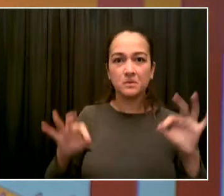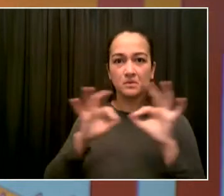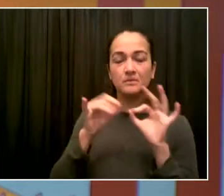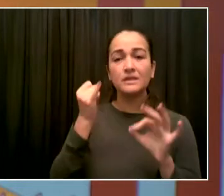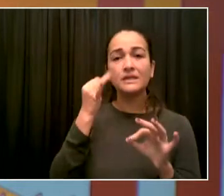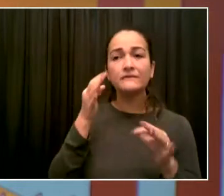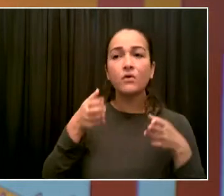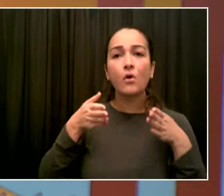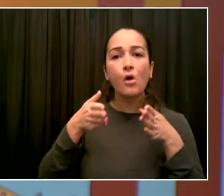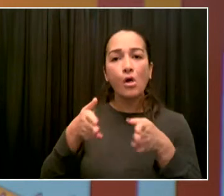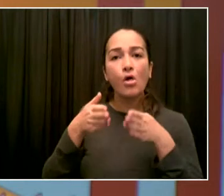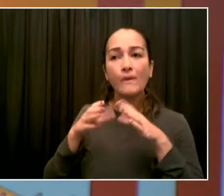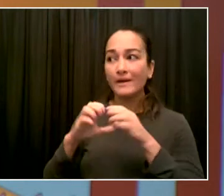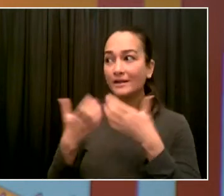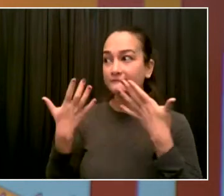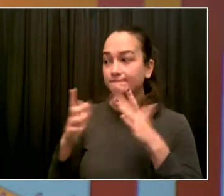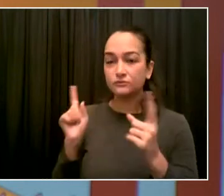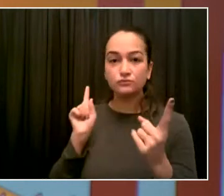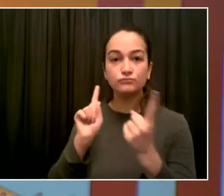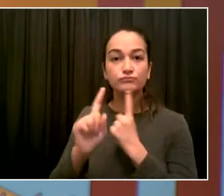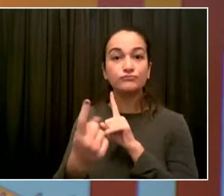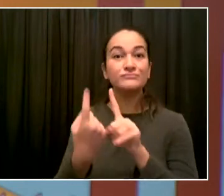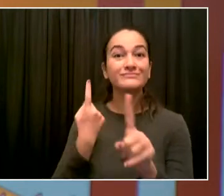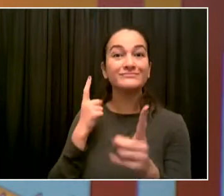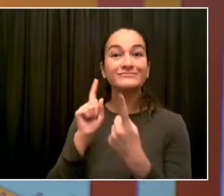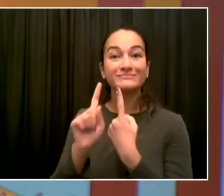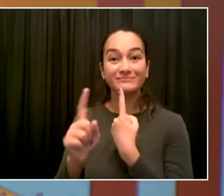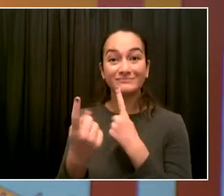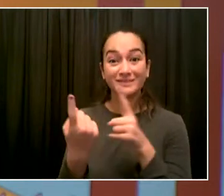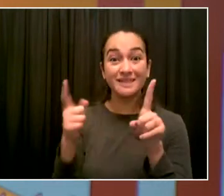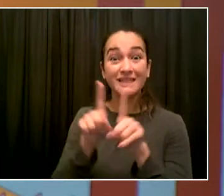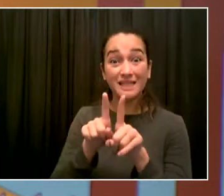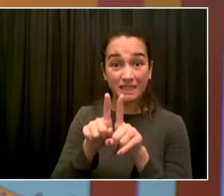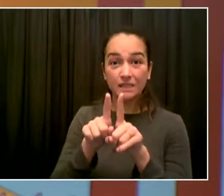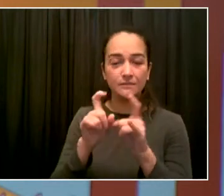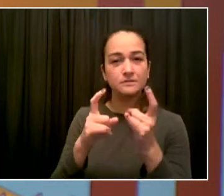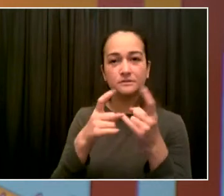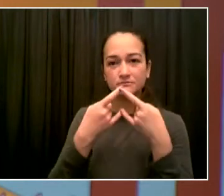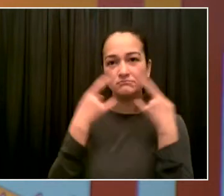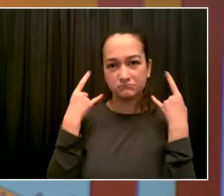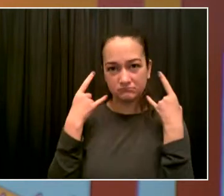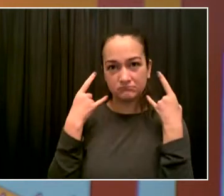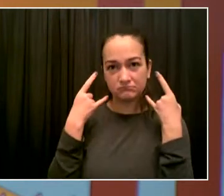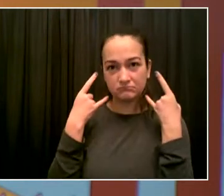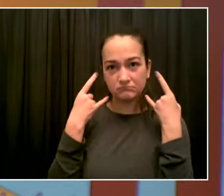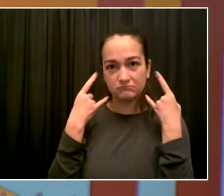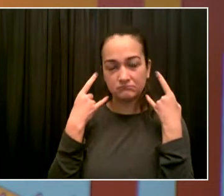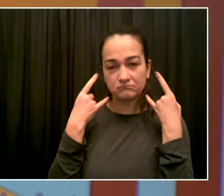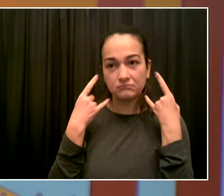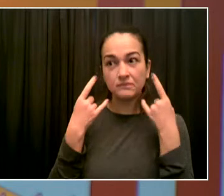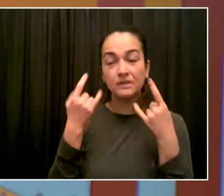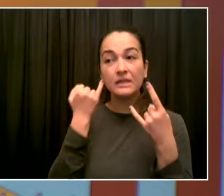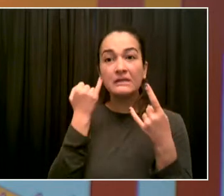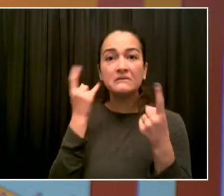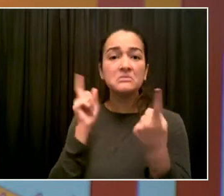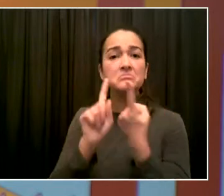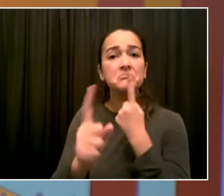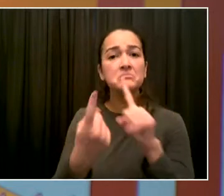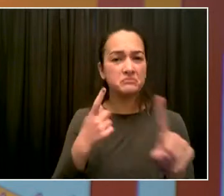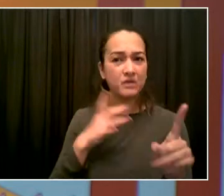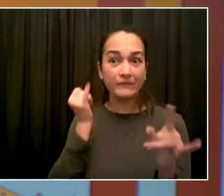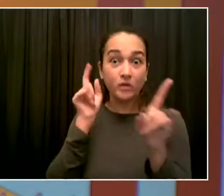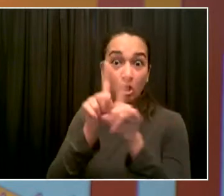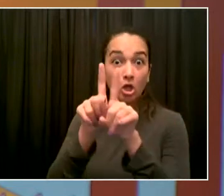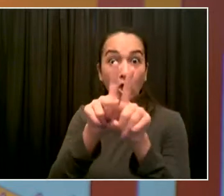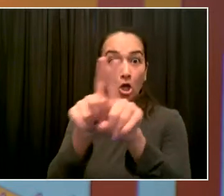contact. In terms of classrooms, you make an important point, and I'll let the doctors speak to it, that we obviously